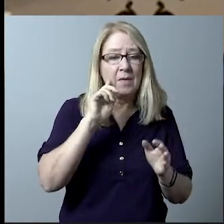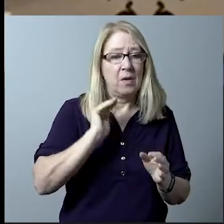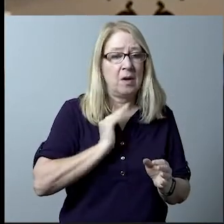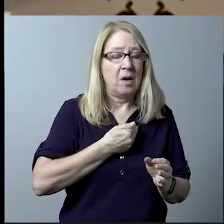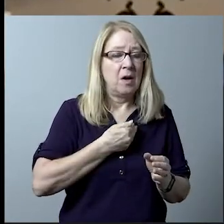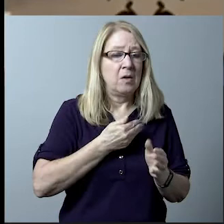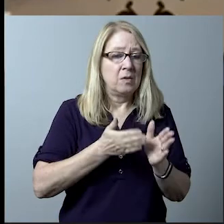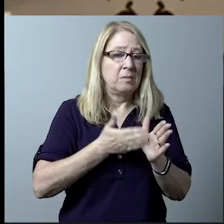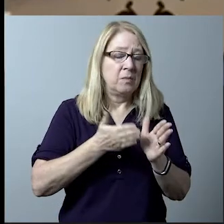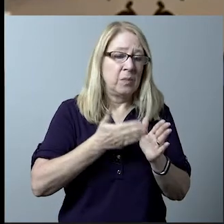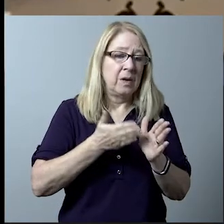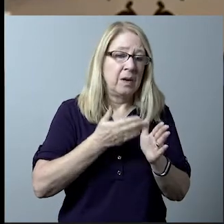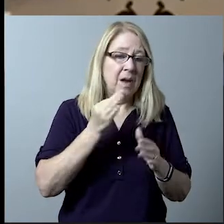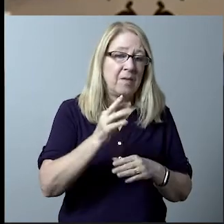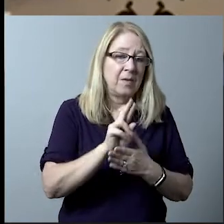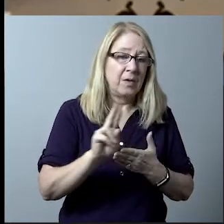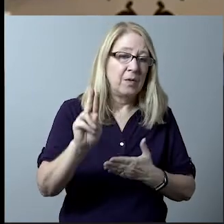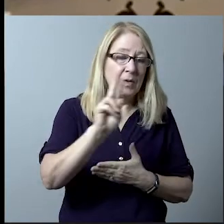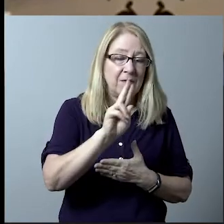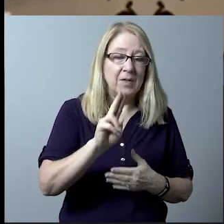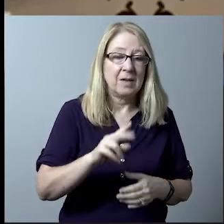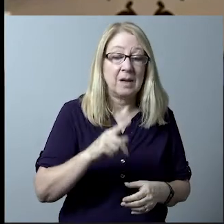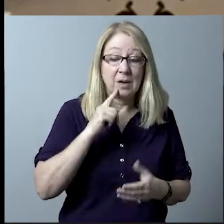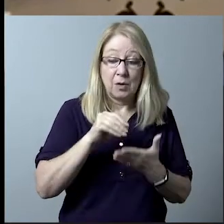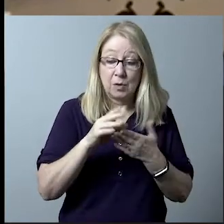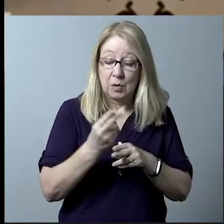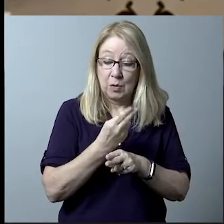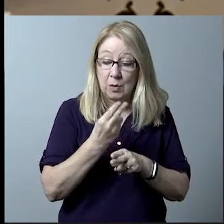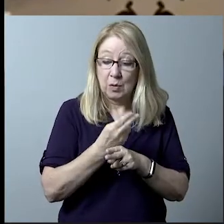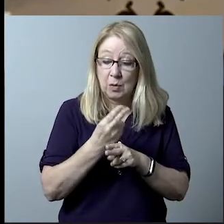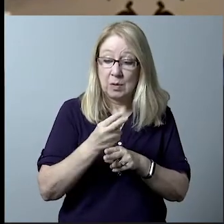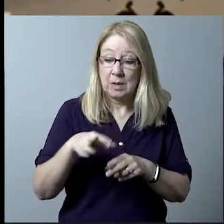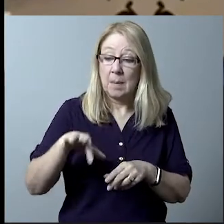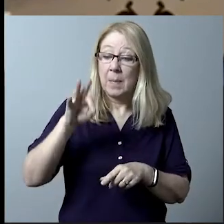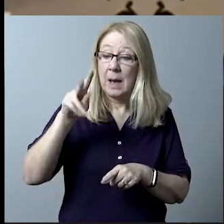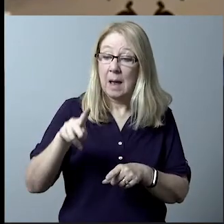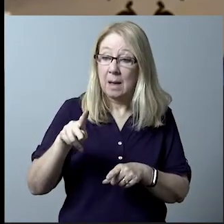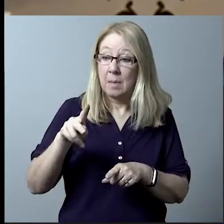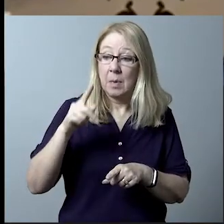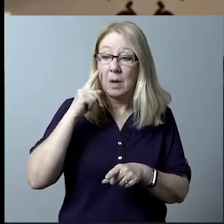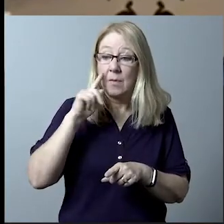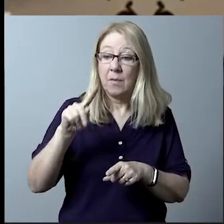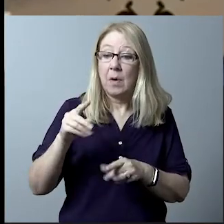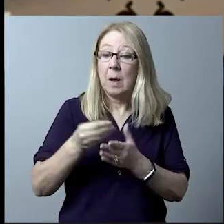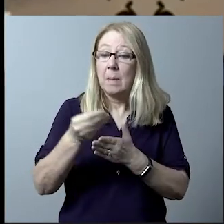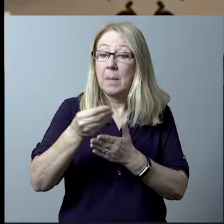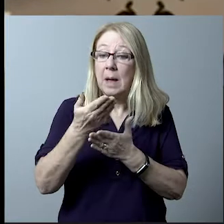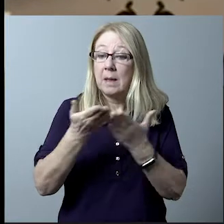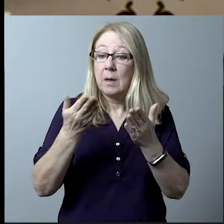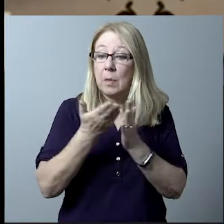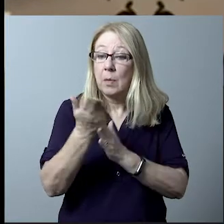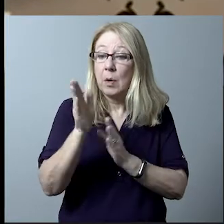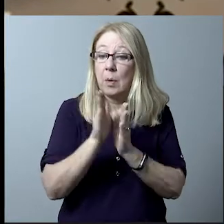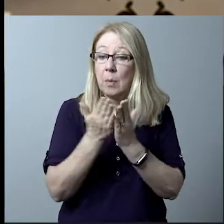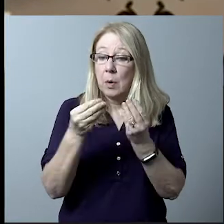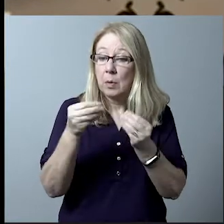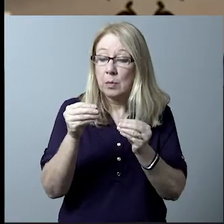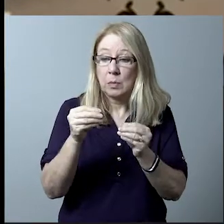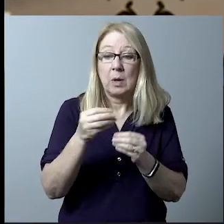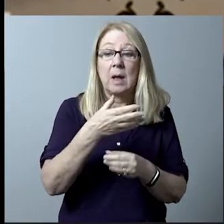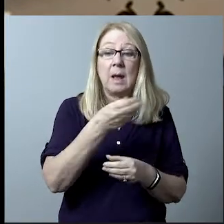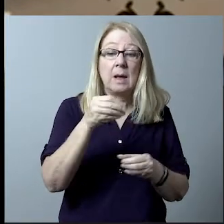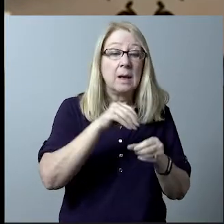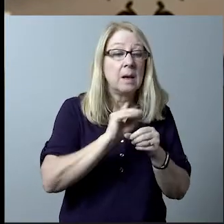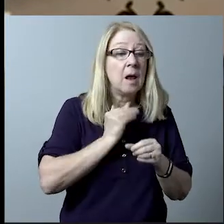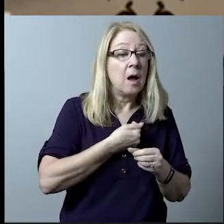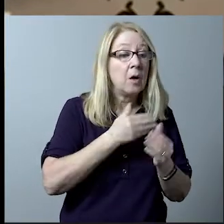smooth operations across the university. Students are using curbside pickup to purchase supplies from the bookstore. They're keeping good distance